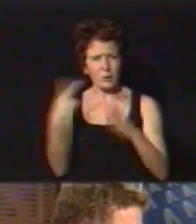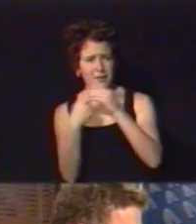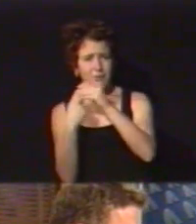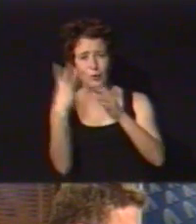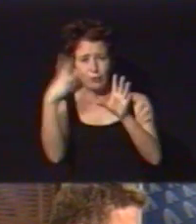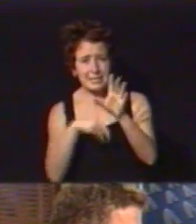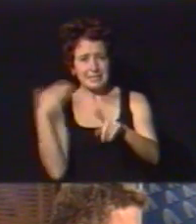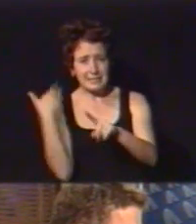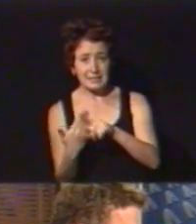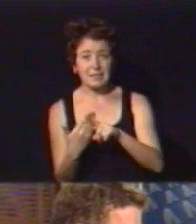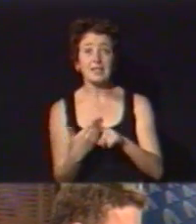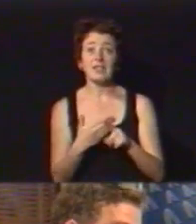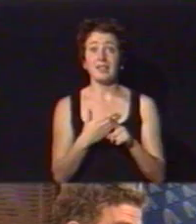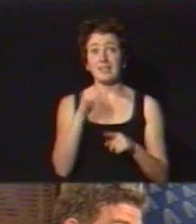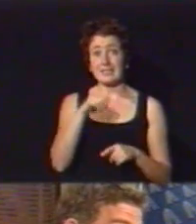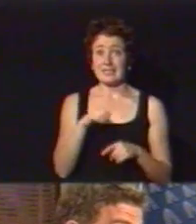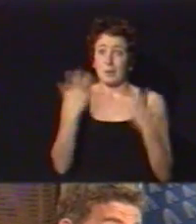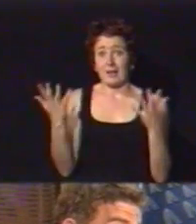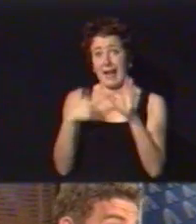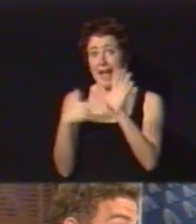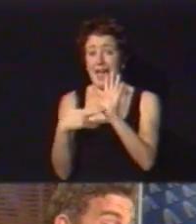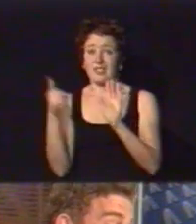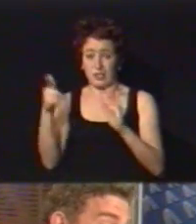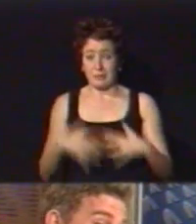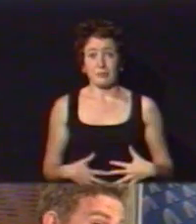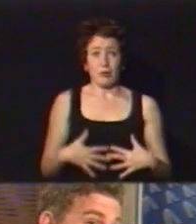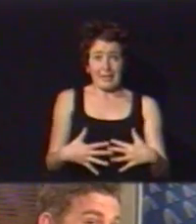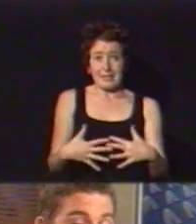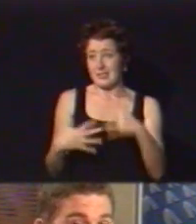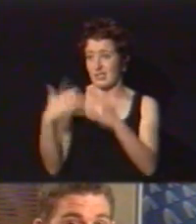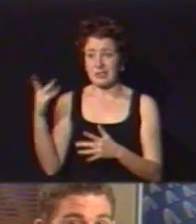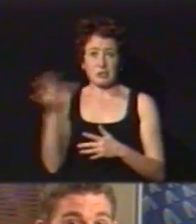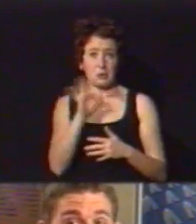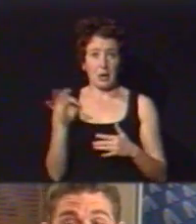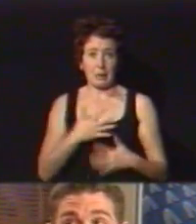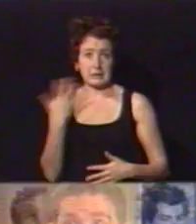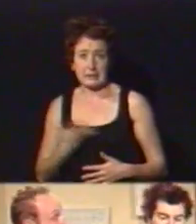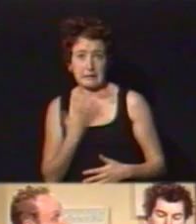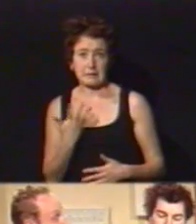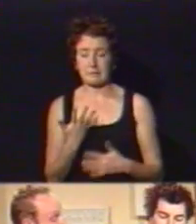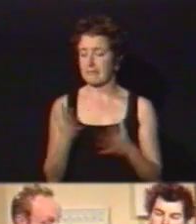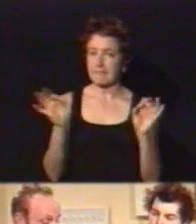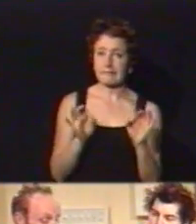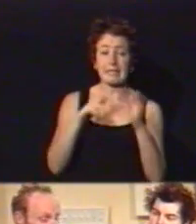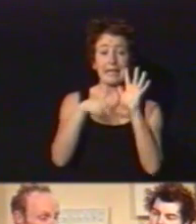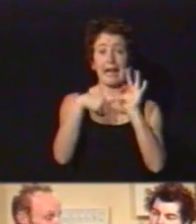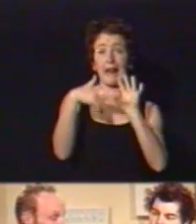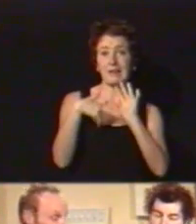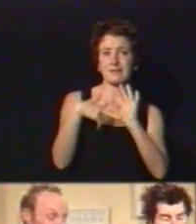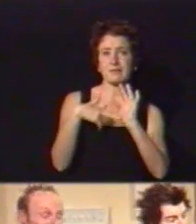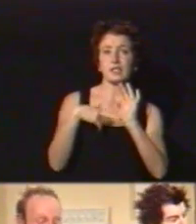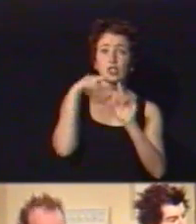but Anne Haish obviously isn't that heartbroken, is she? She's pregnant. Well, she said she was insane until 2 weeks ago. And Ellen's quoted saying